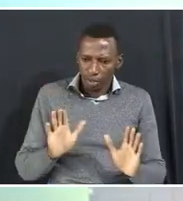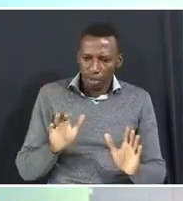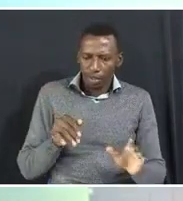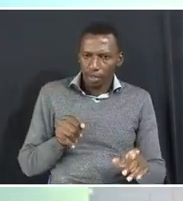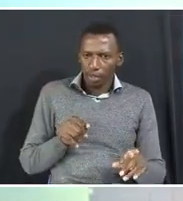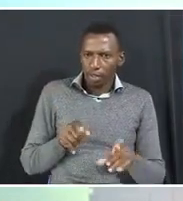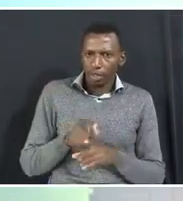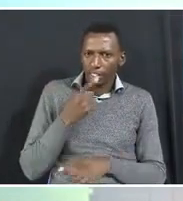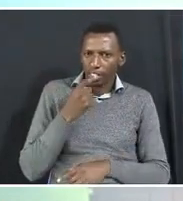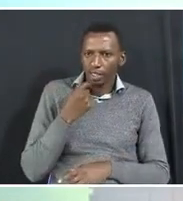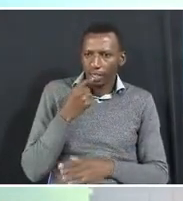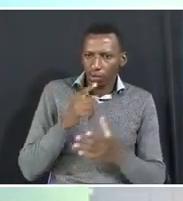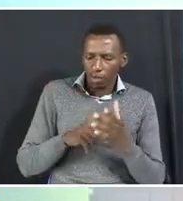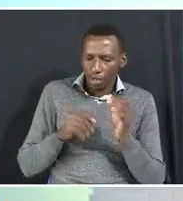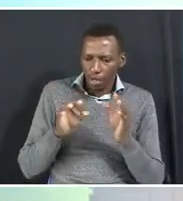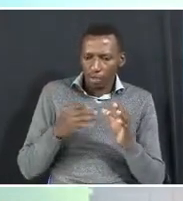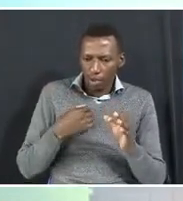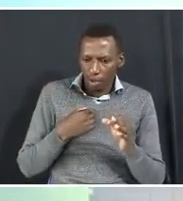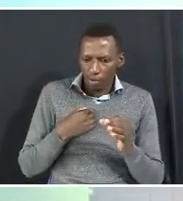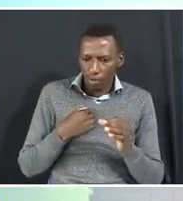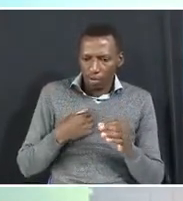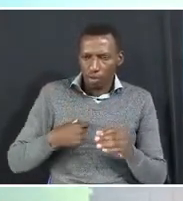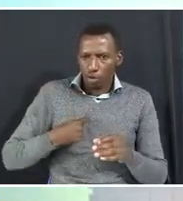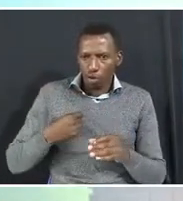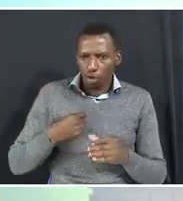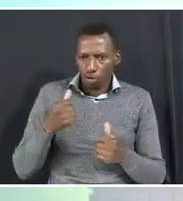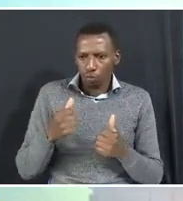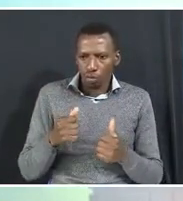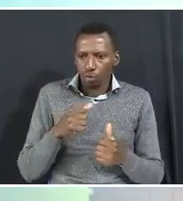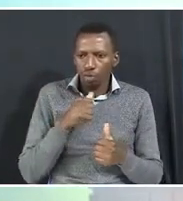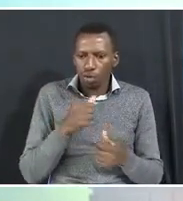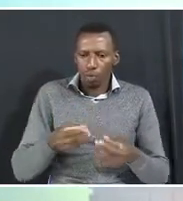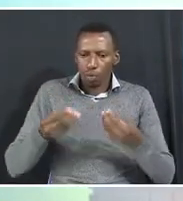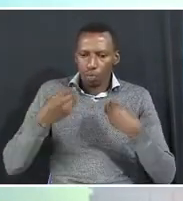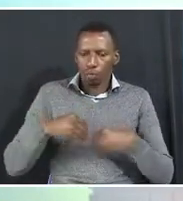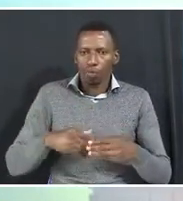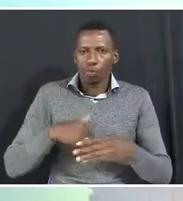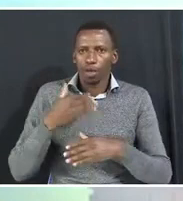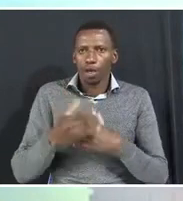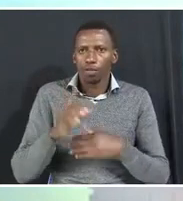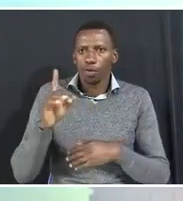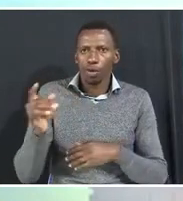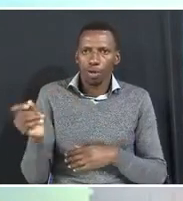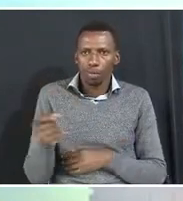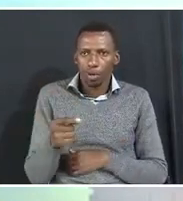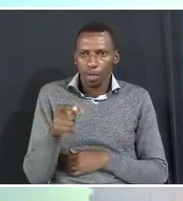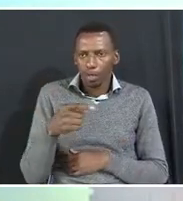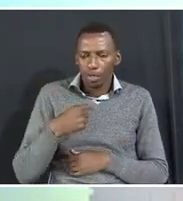in your wardrobe that you don't put on after 1 month, that cloth will stand against you.